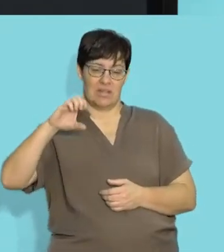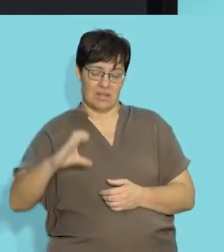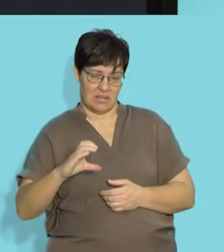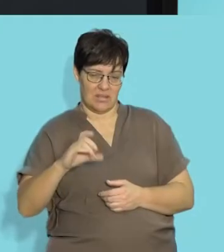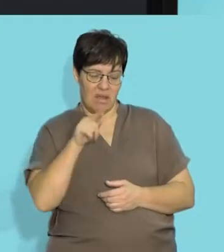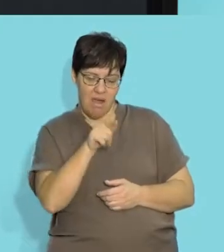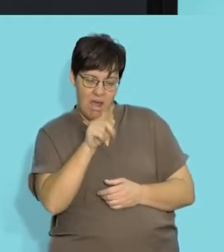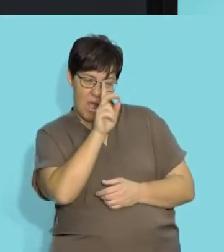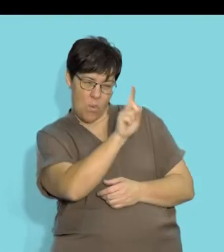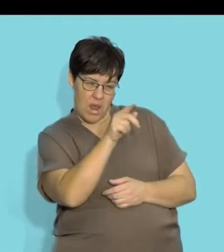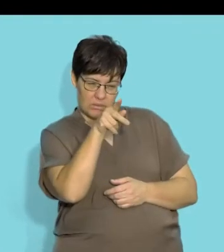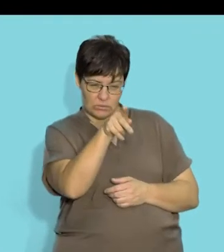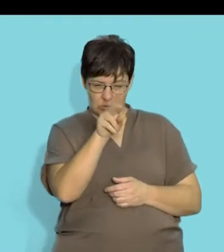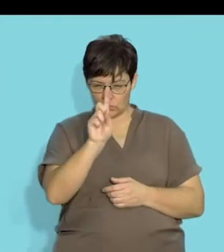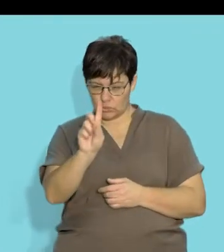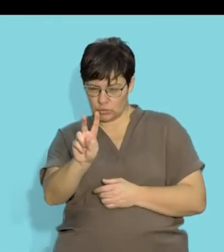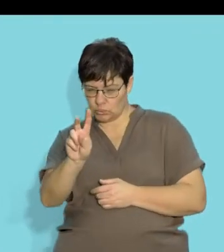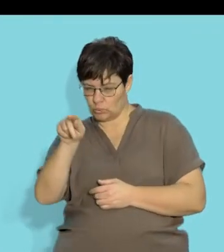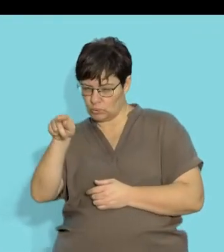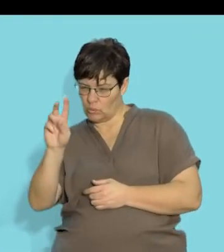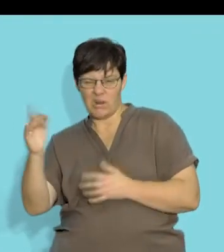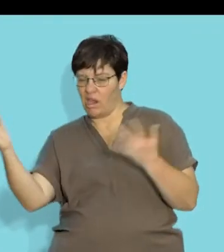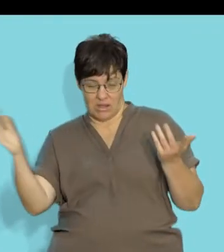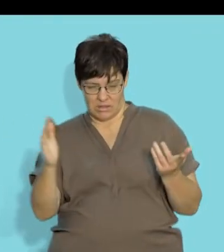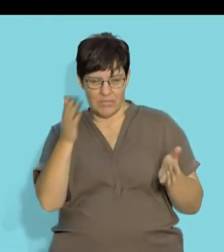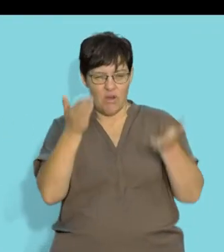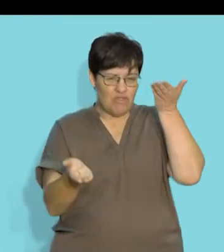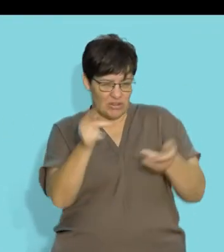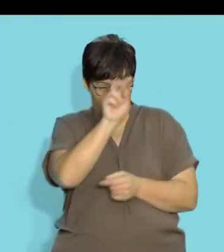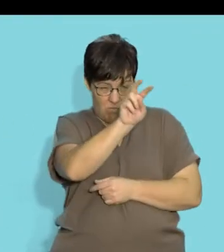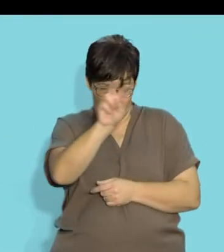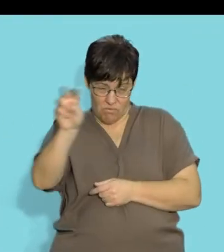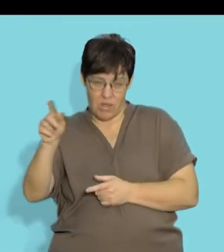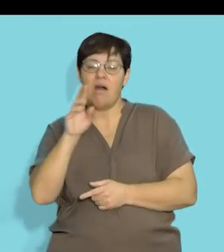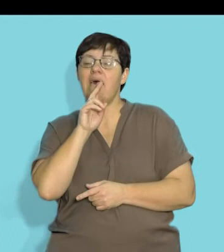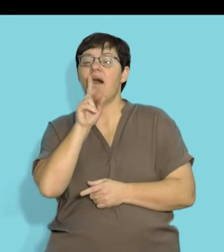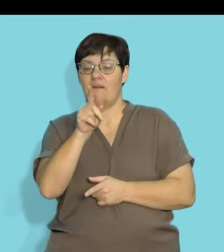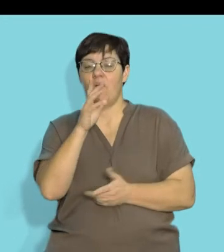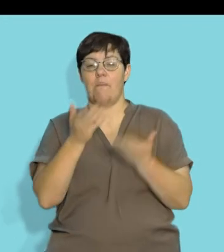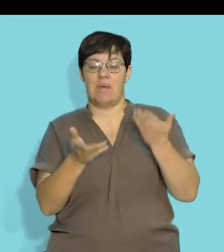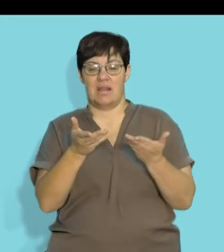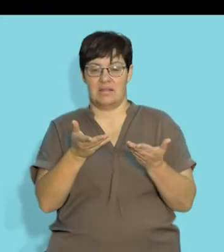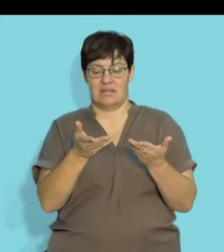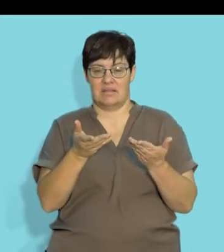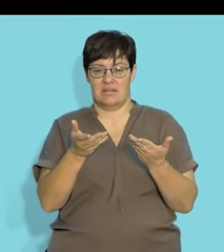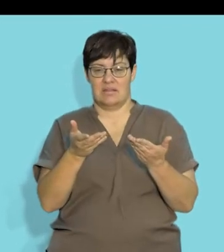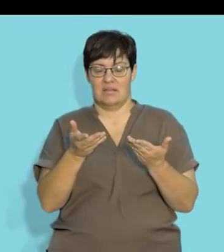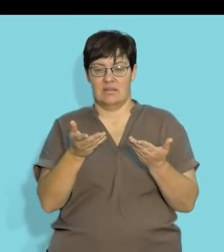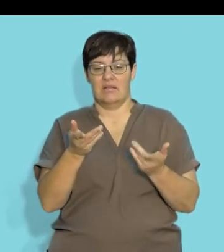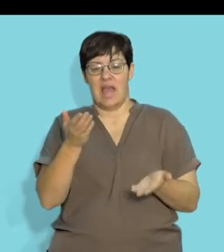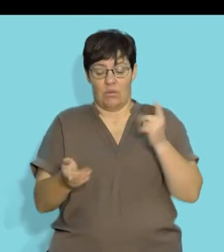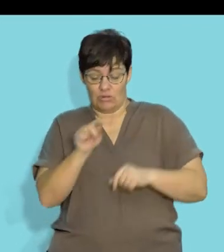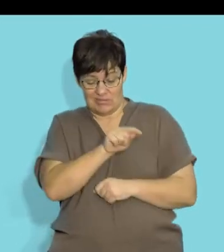each other, okay? So we also need the mole ratio of the acid base from the balanced equation of reaction,